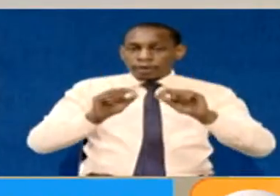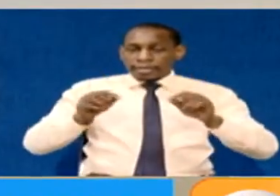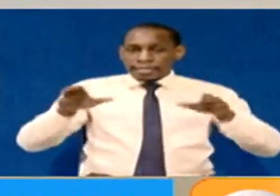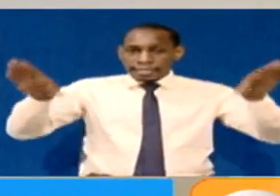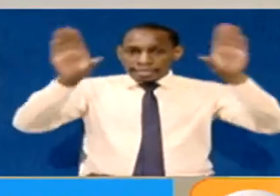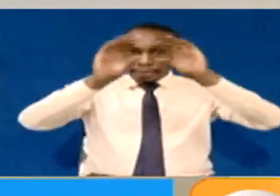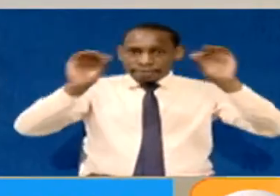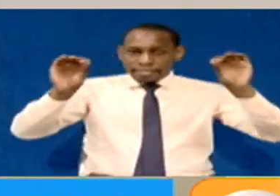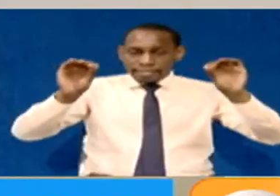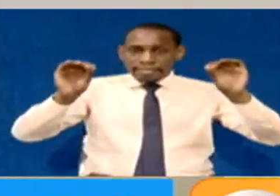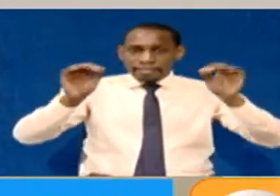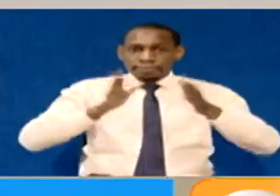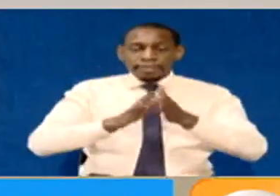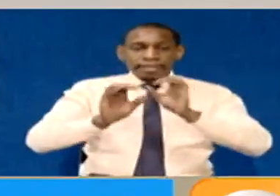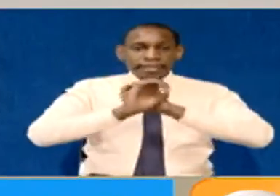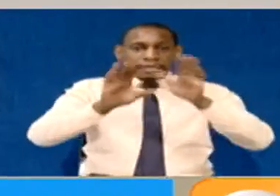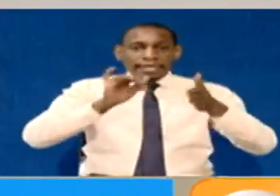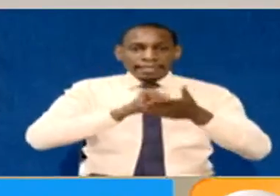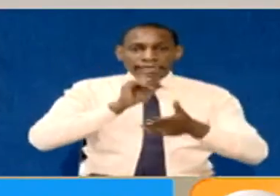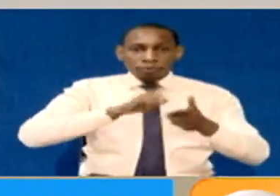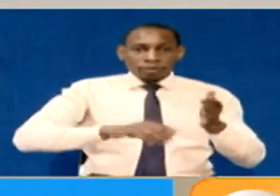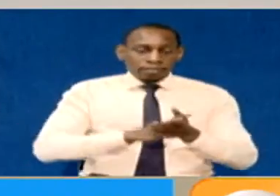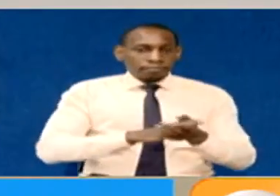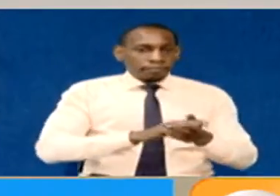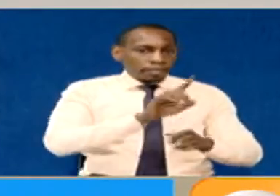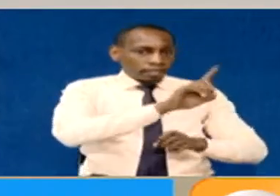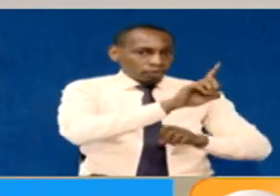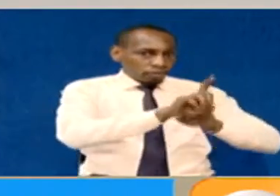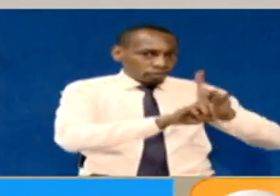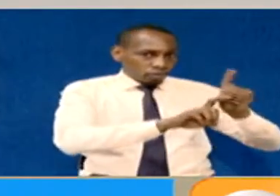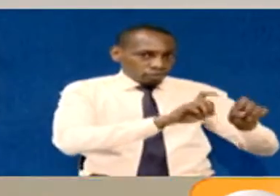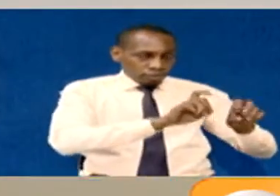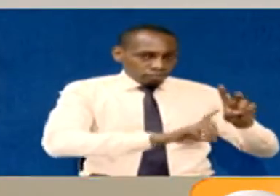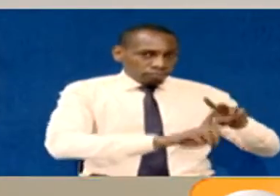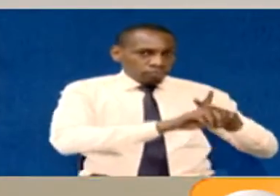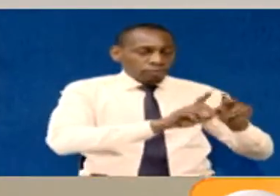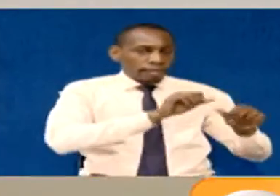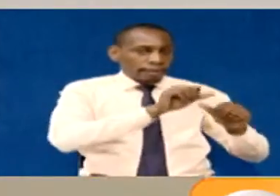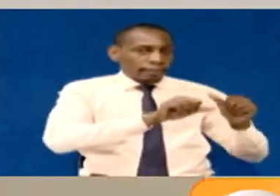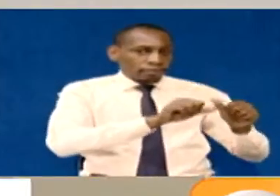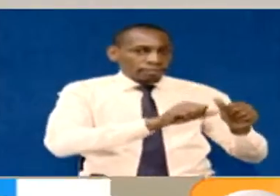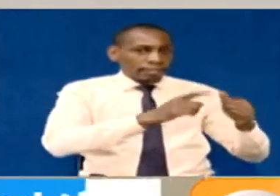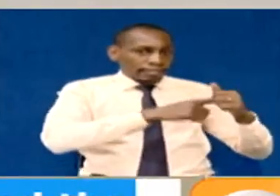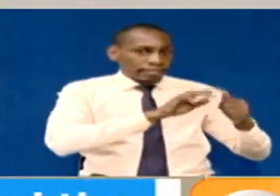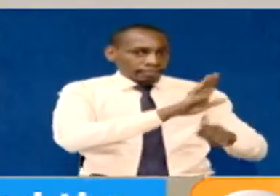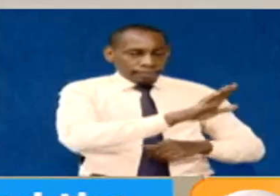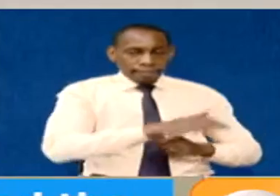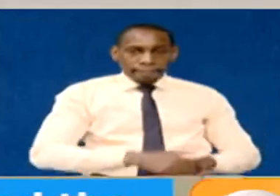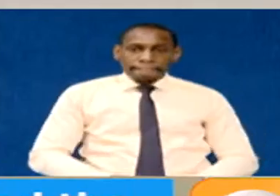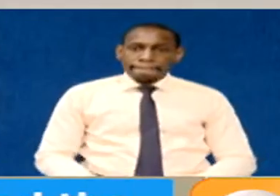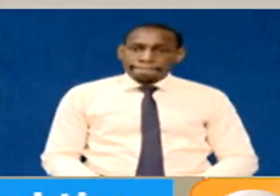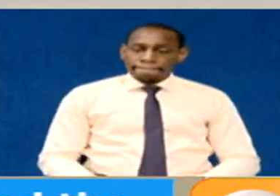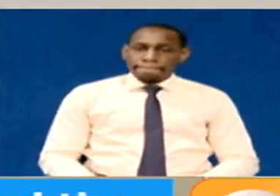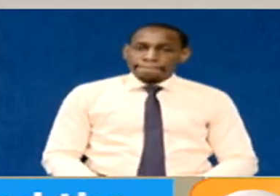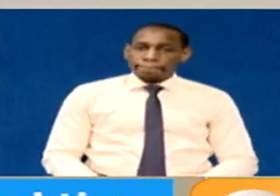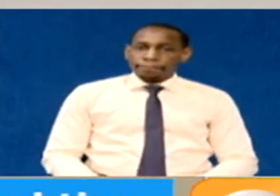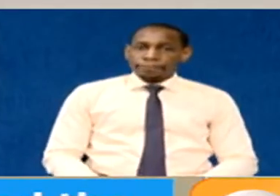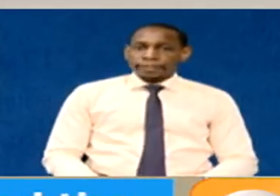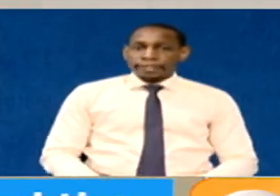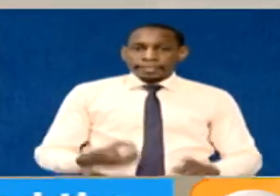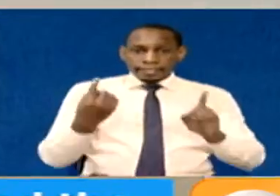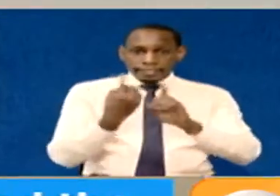the presidency was clear that questions have been raised about those six. Now,